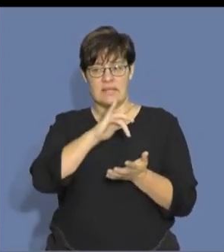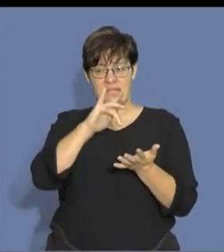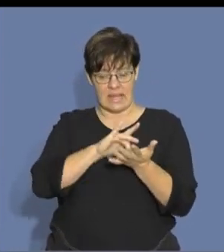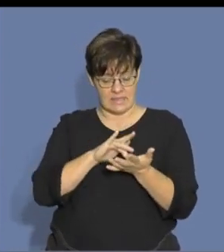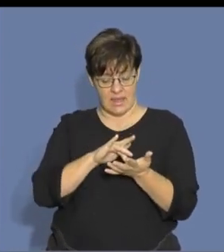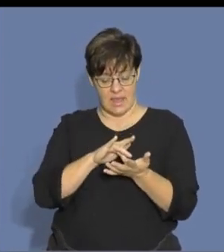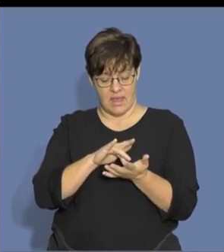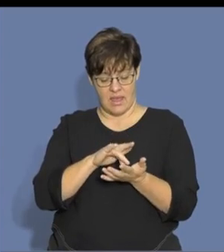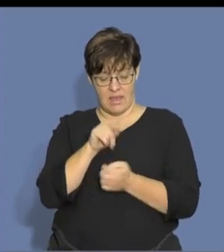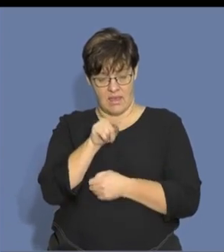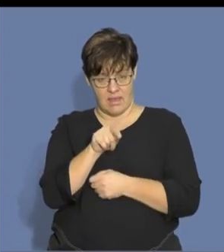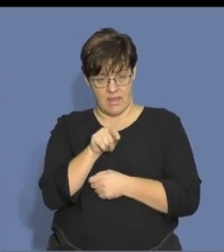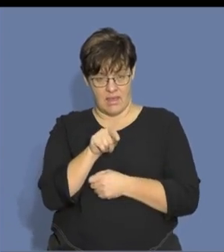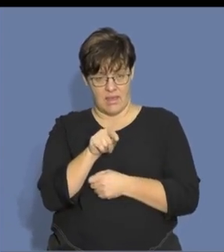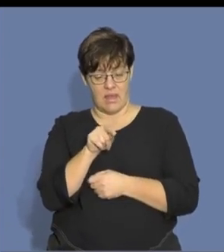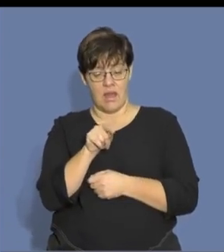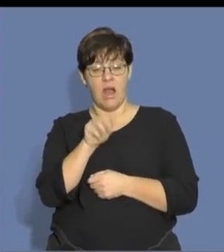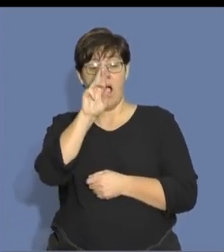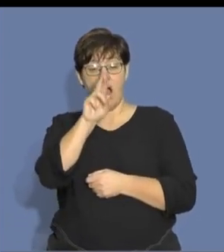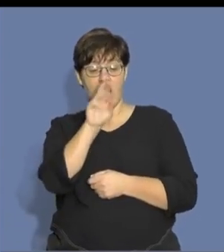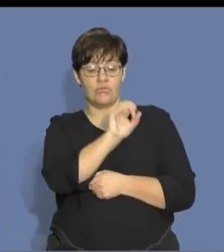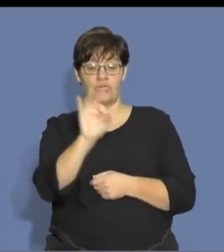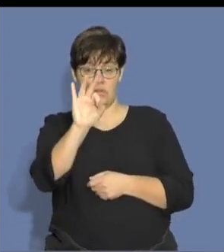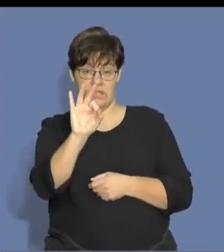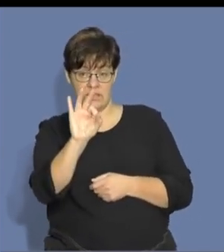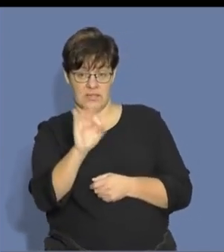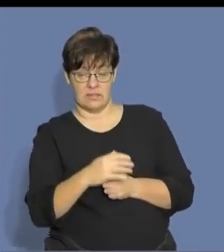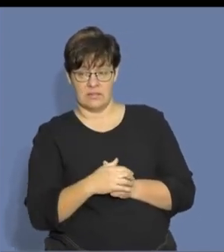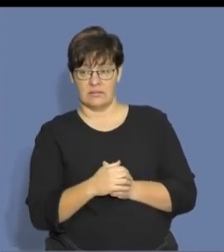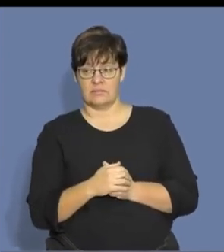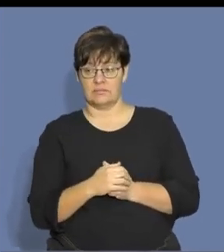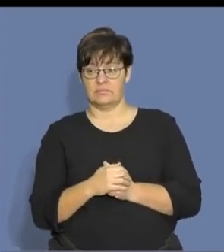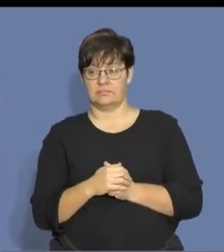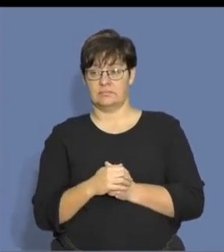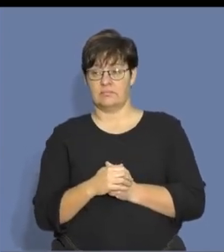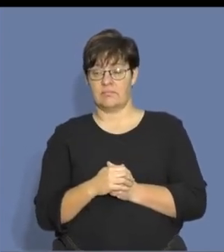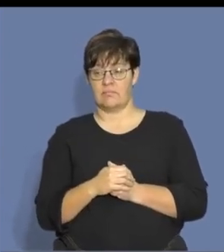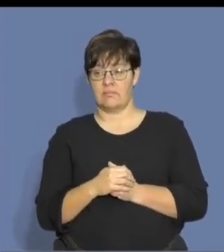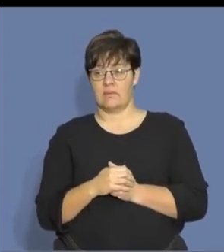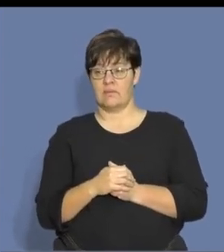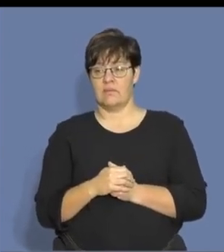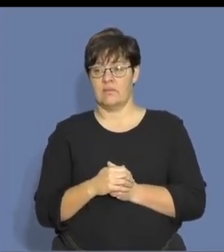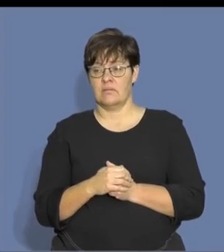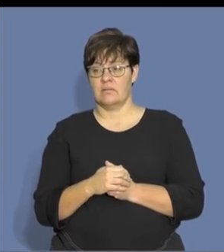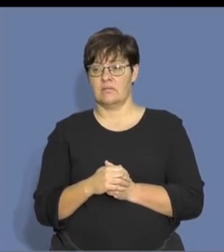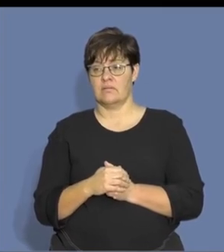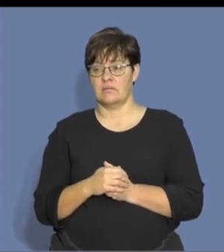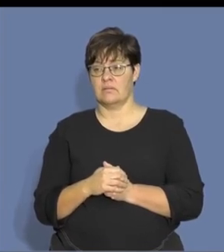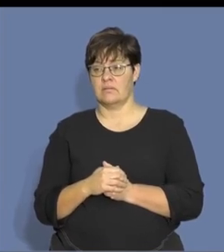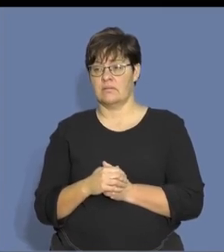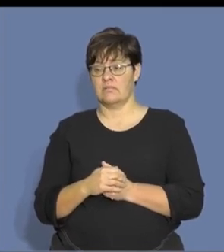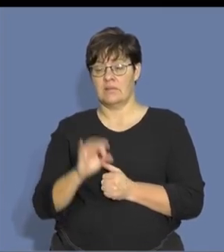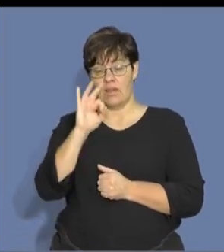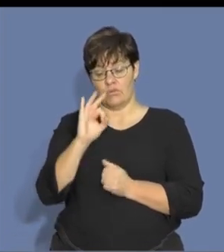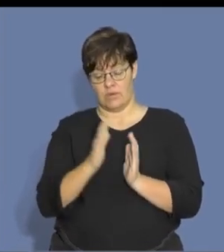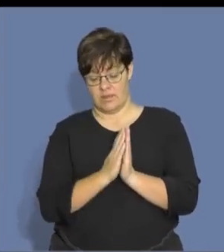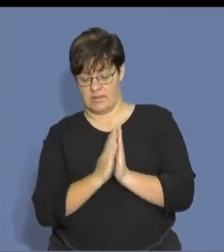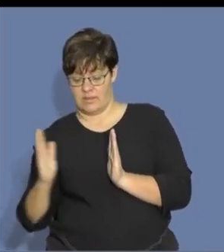origin, radius of 3. There's my center. It's got a radius of 3 units.